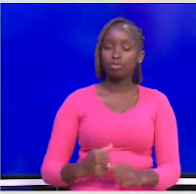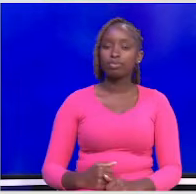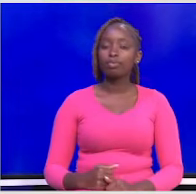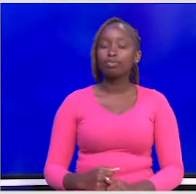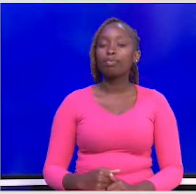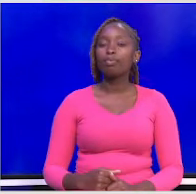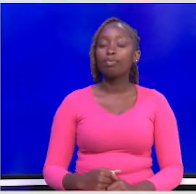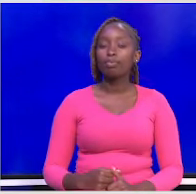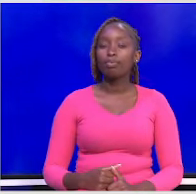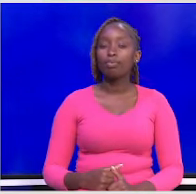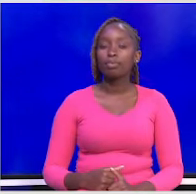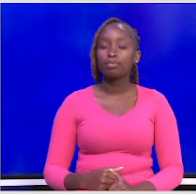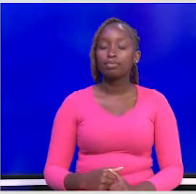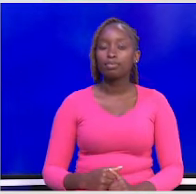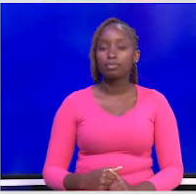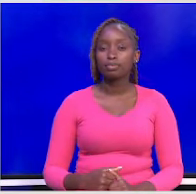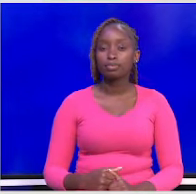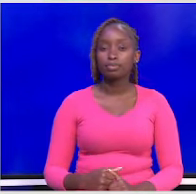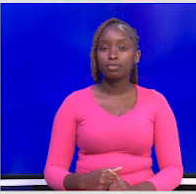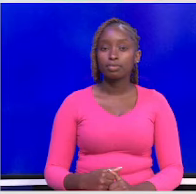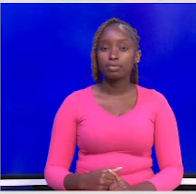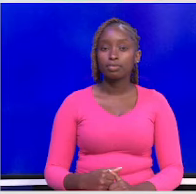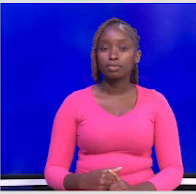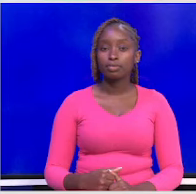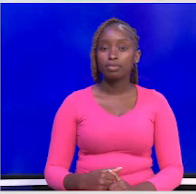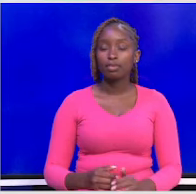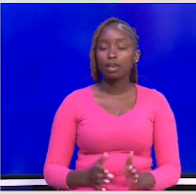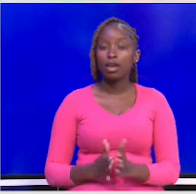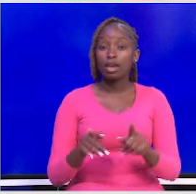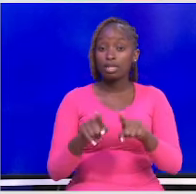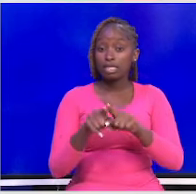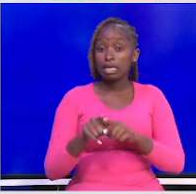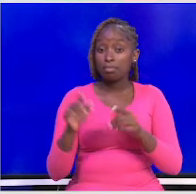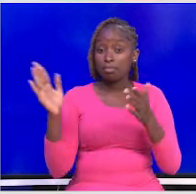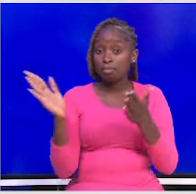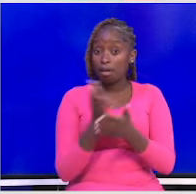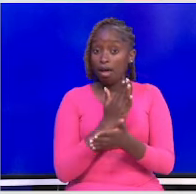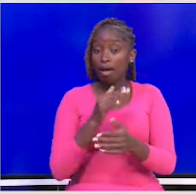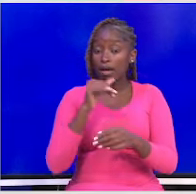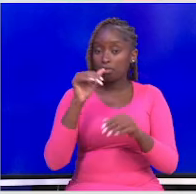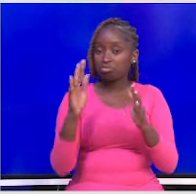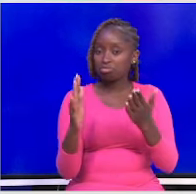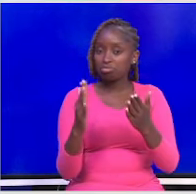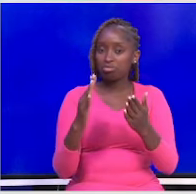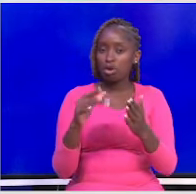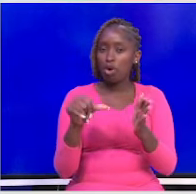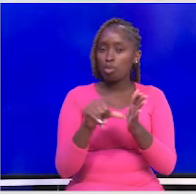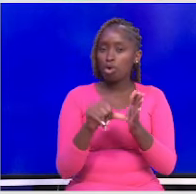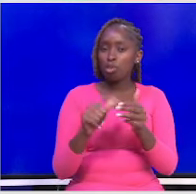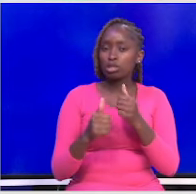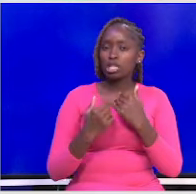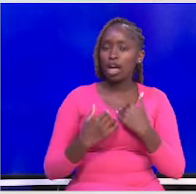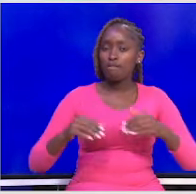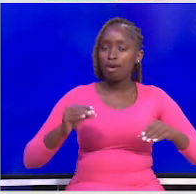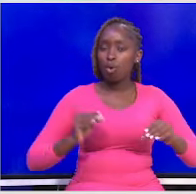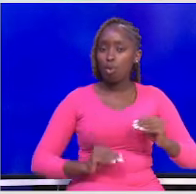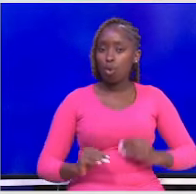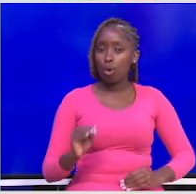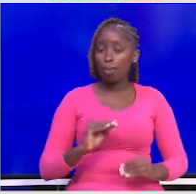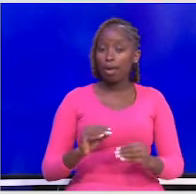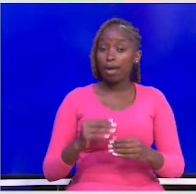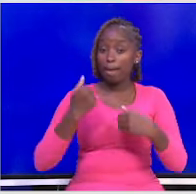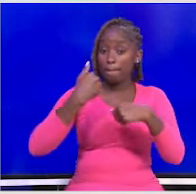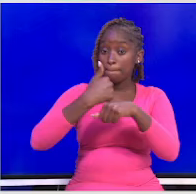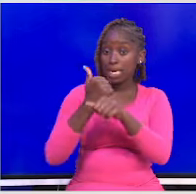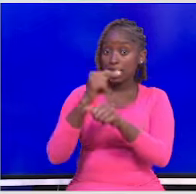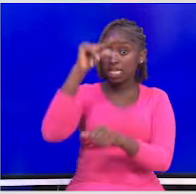and slaying the dragon of corruption, consequently making the government of